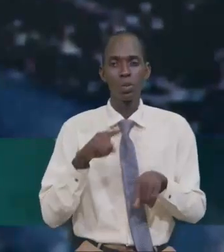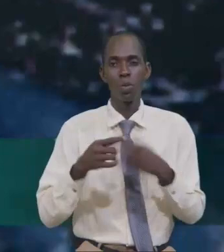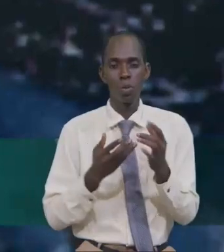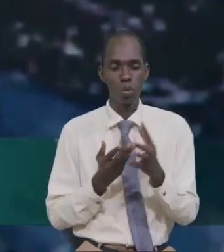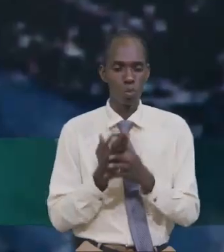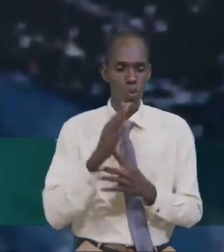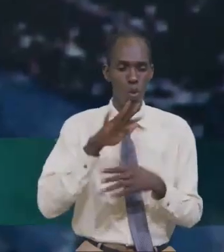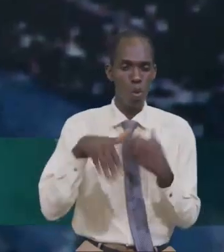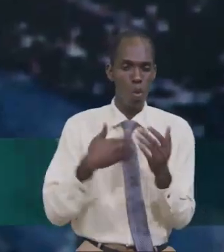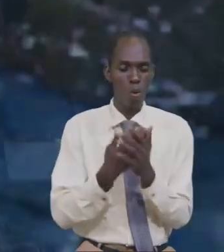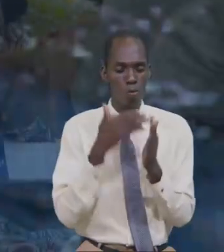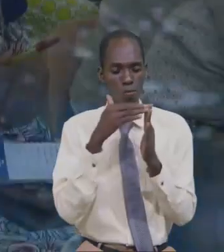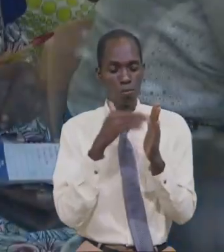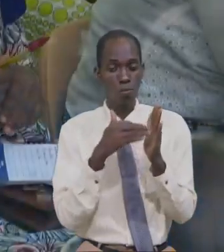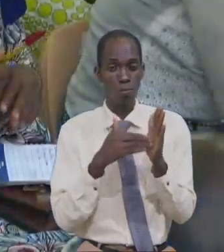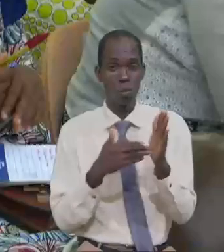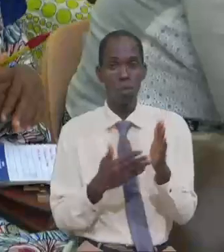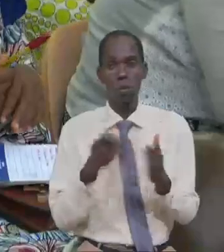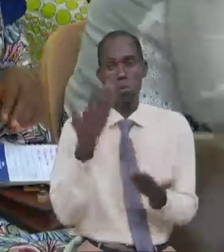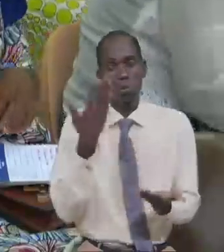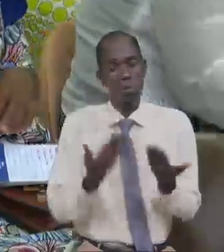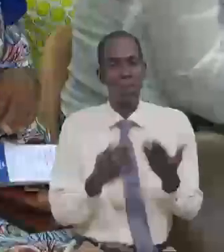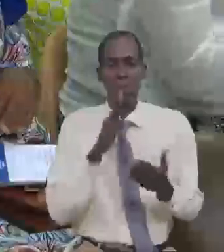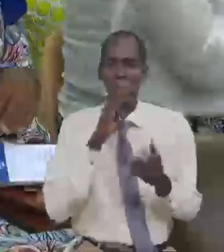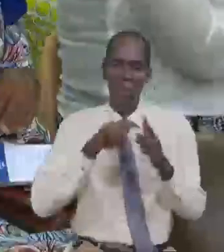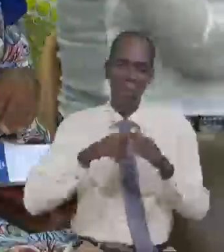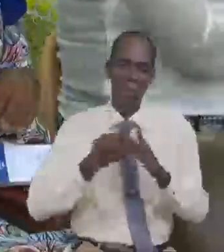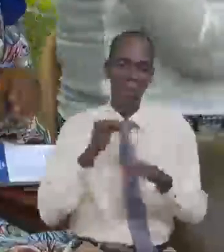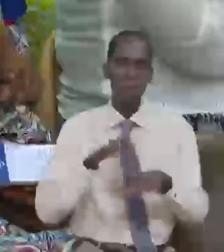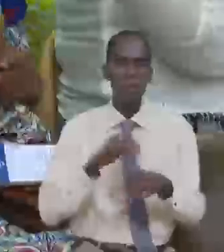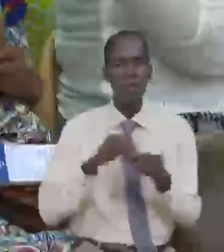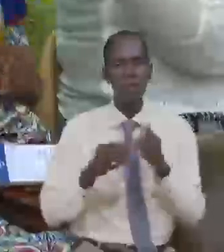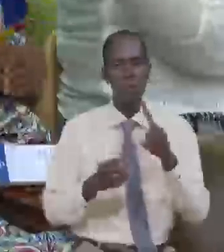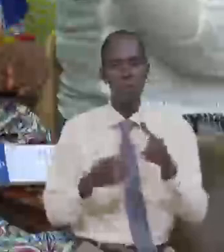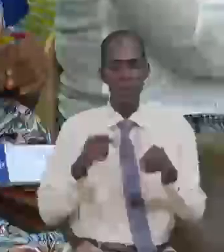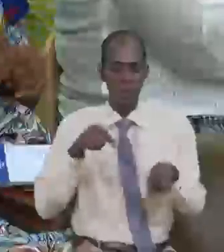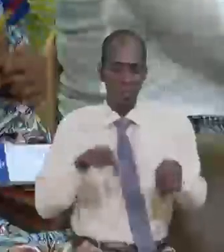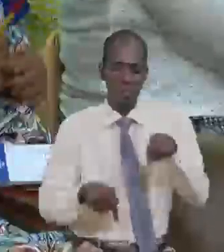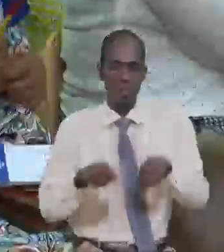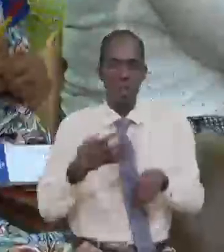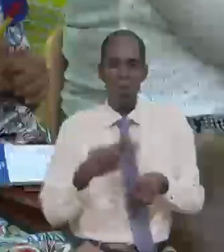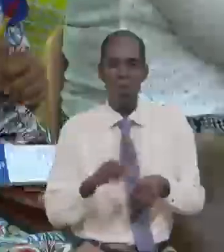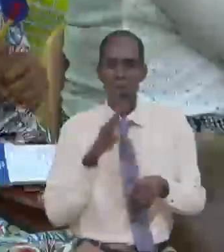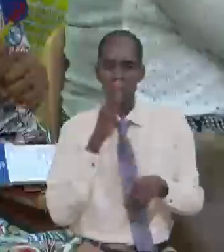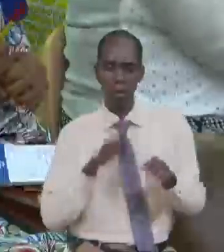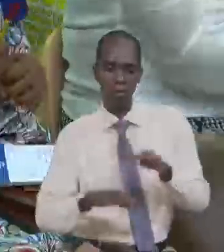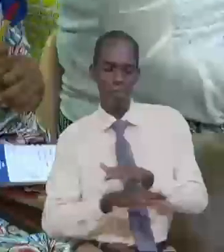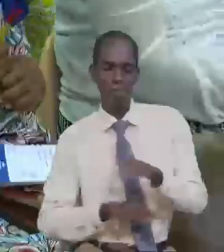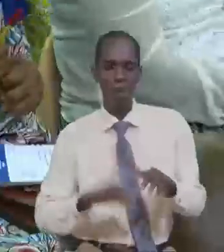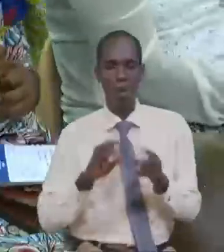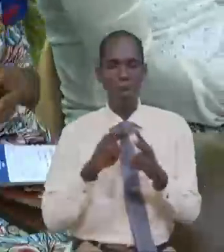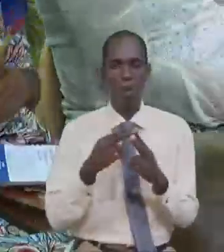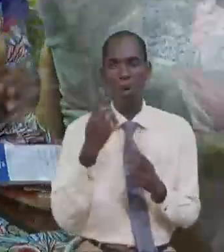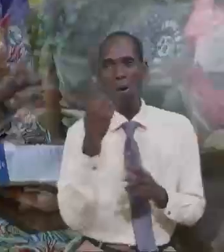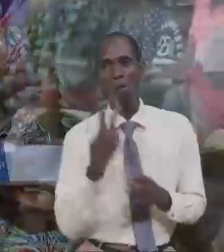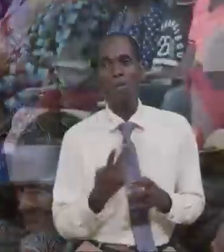you. You'll come out of that tonight and then you'll move on. You might be starting at number three, the purpose of your